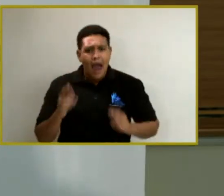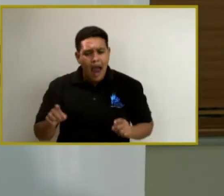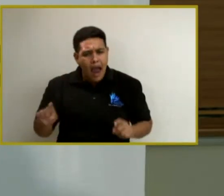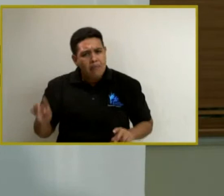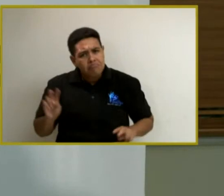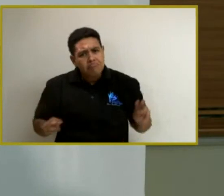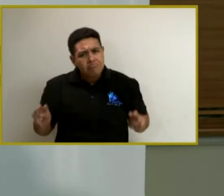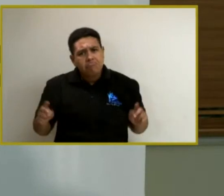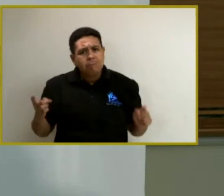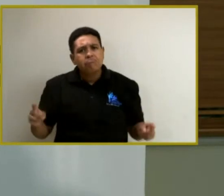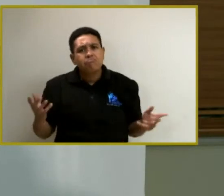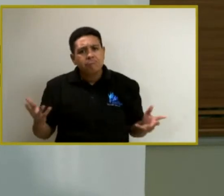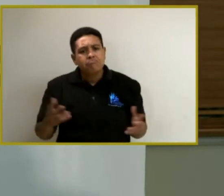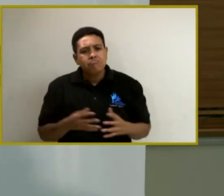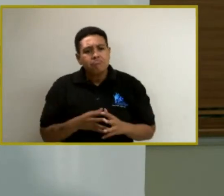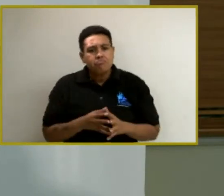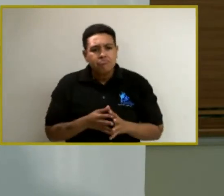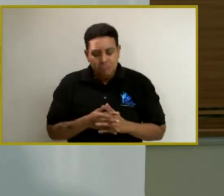cases.